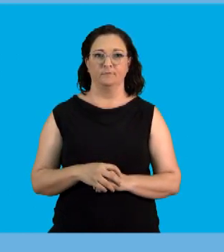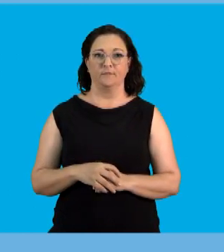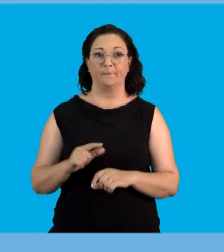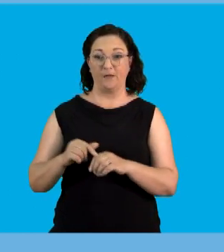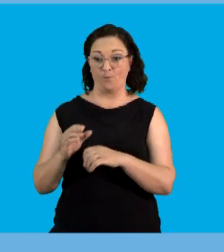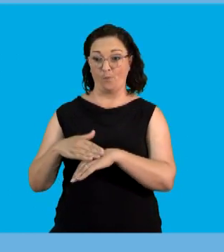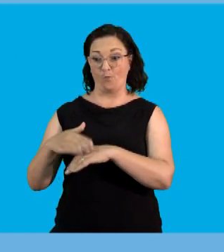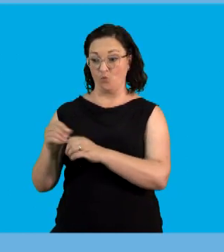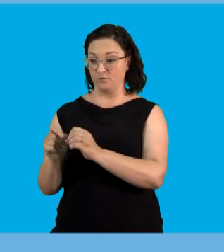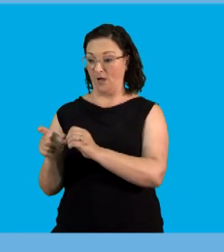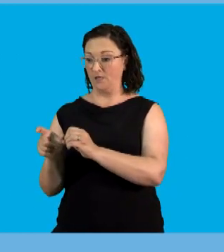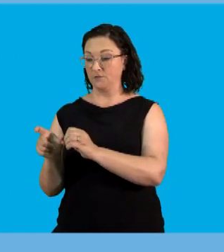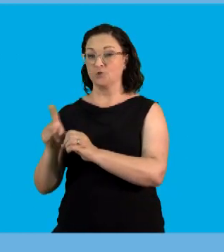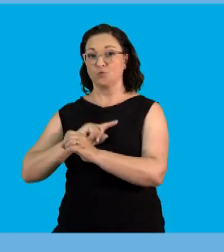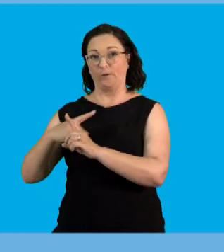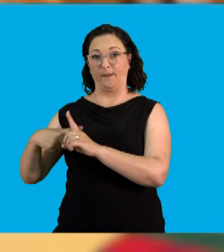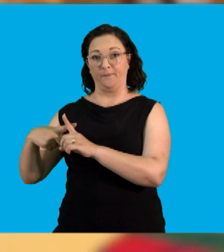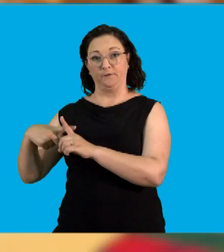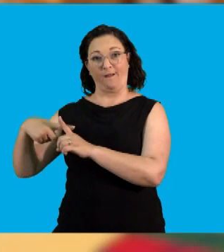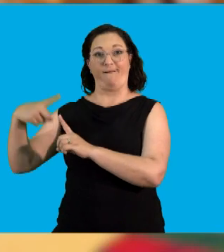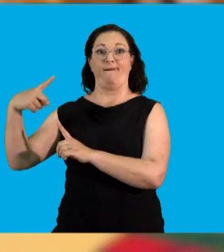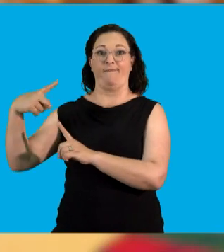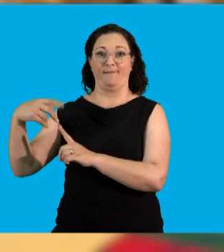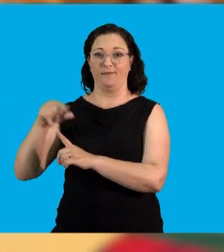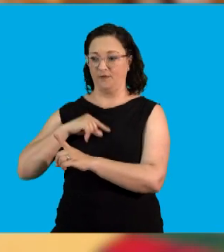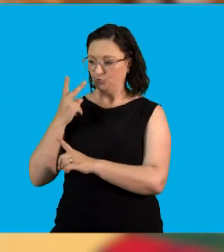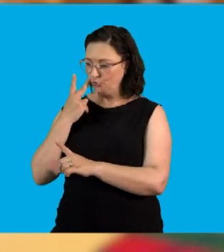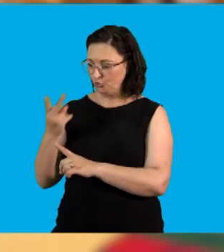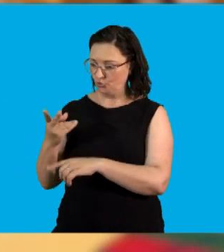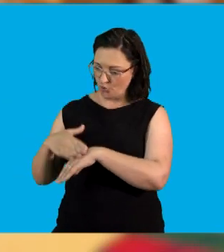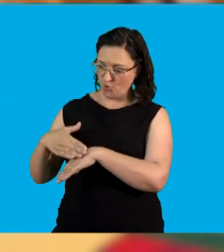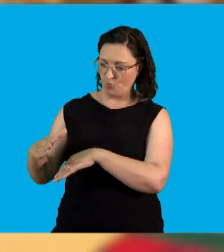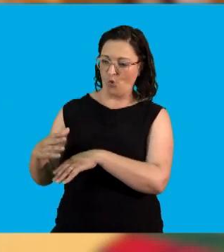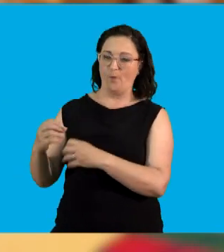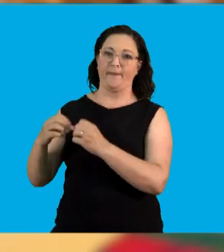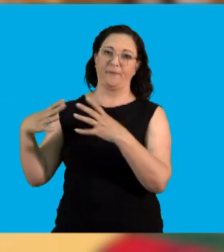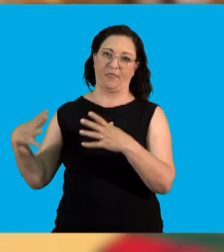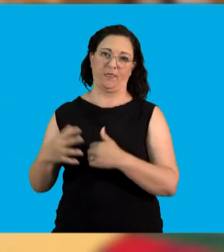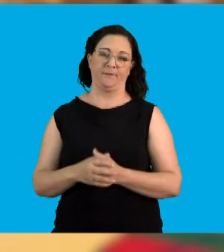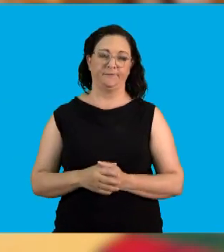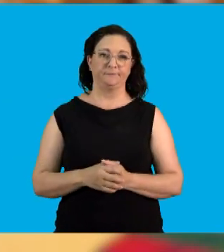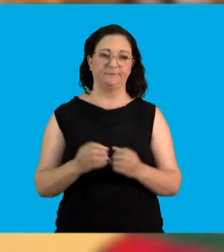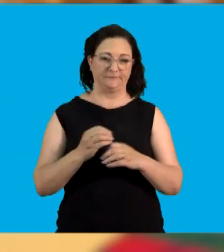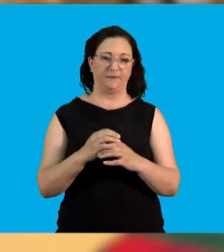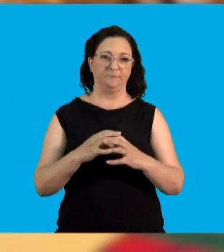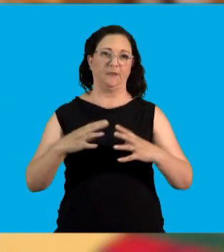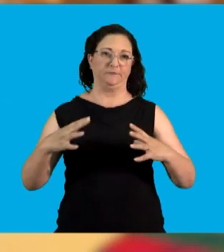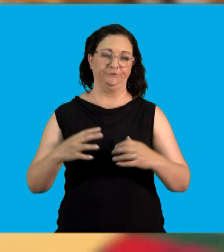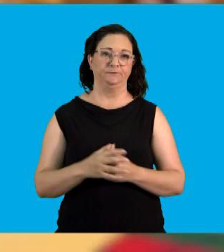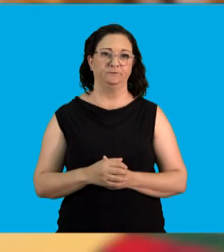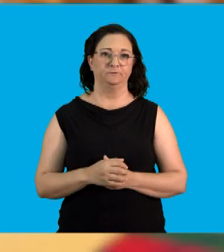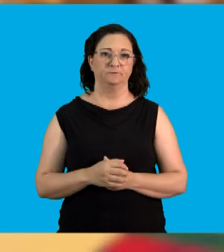the particles is going to increase, and as a result, it will appear as if that particular substance has